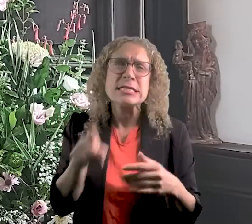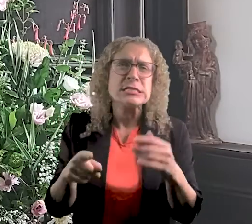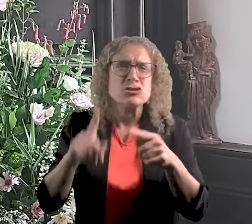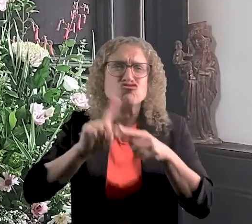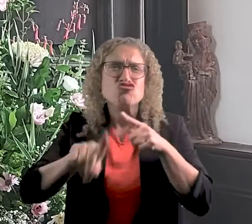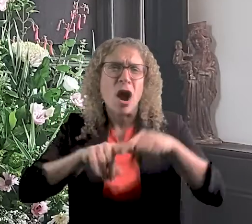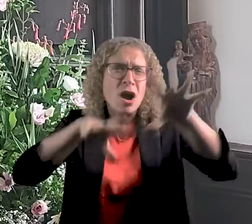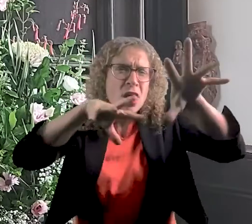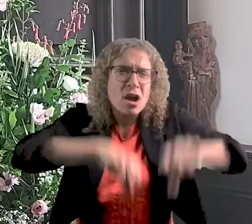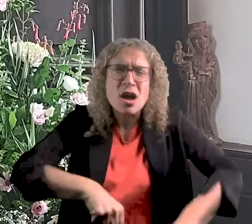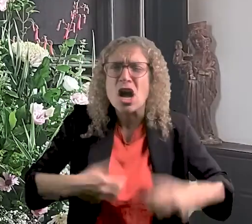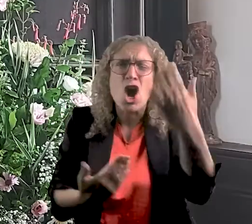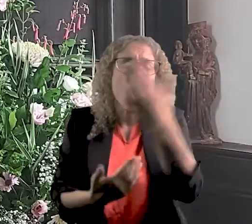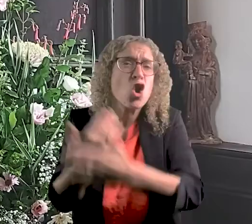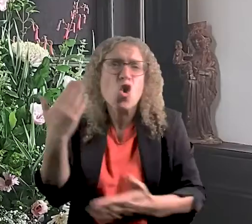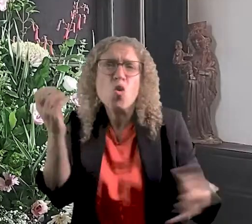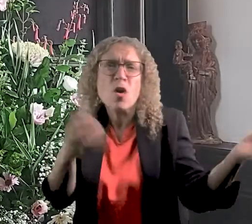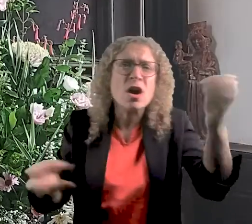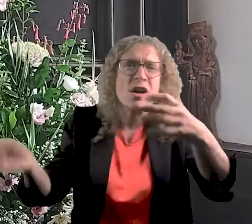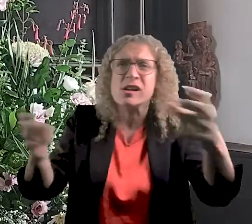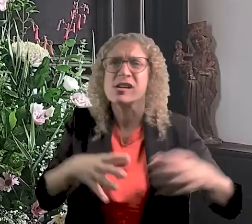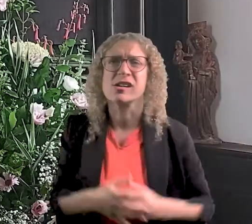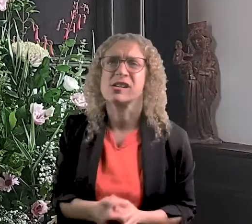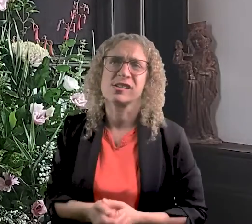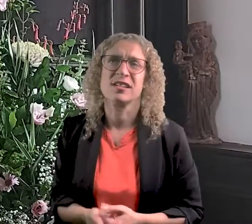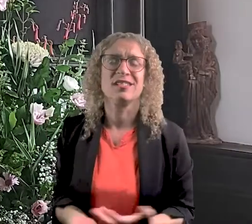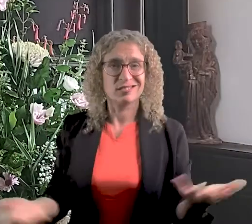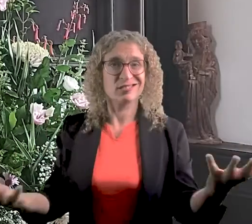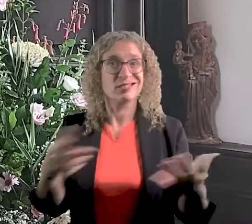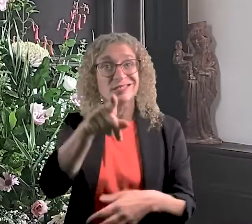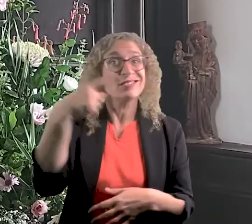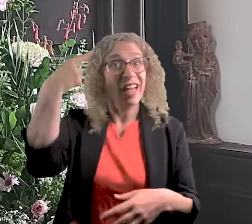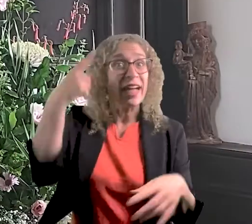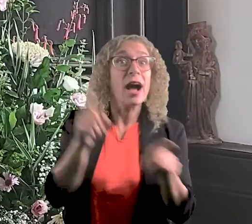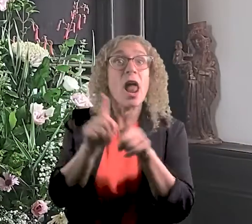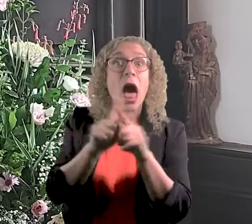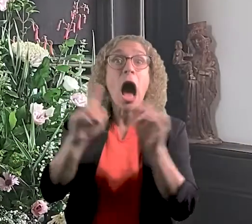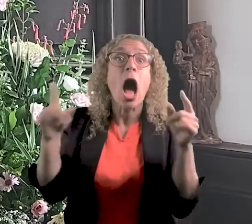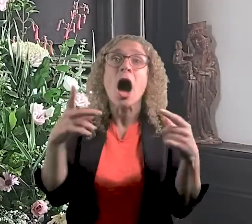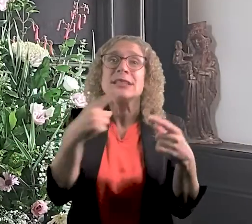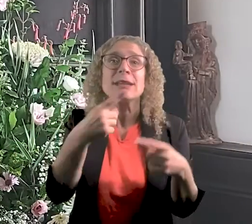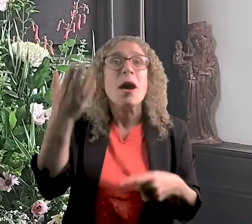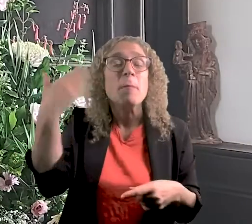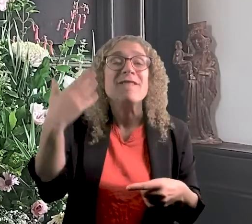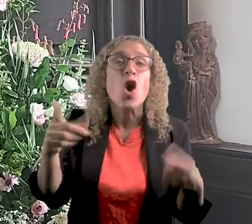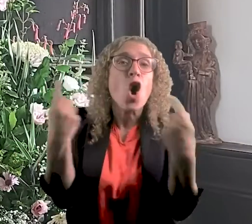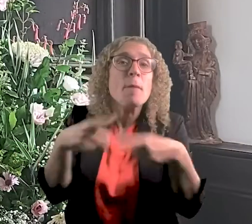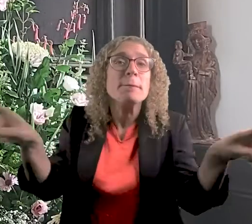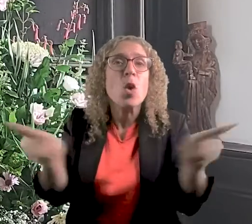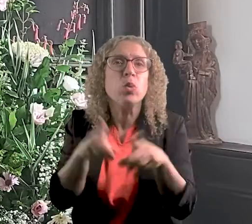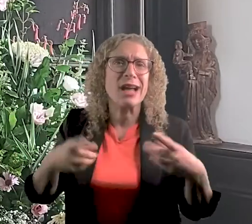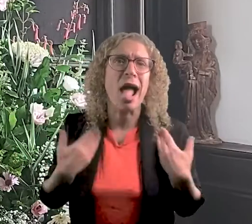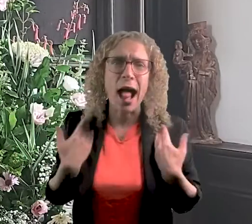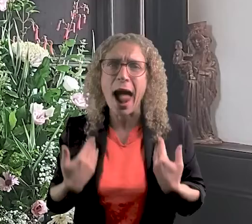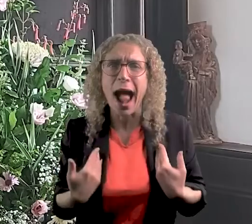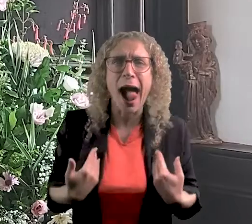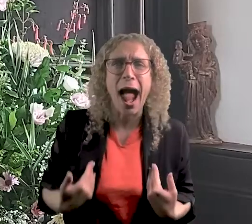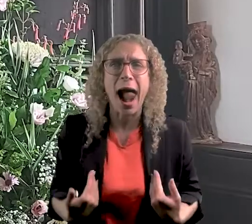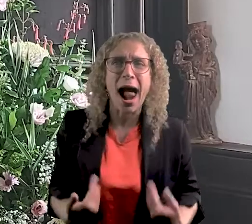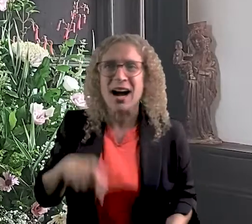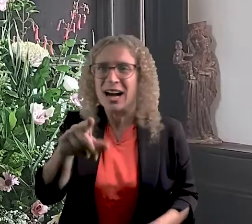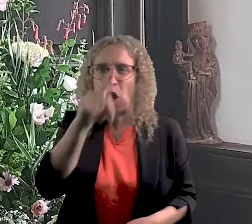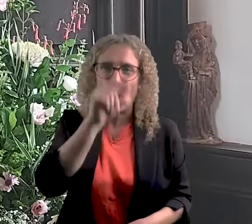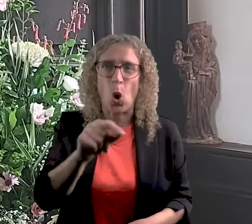his decision making. He could have been the rich music man in the 1990s looking at edgy pop punk bands in Seattle and